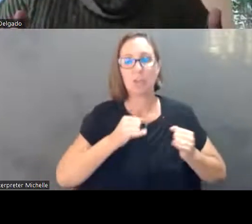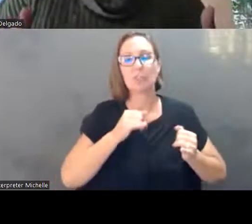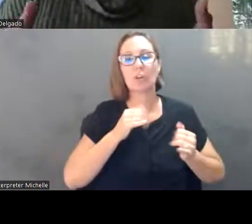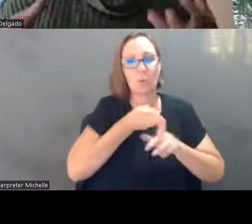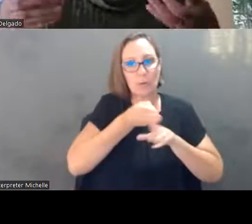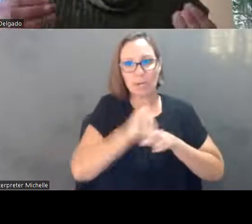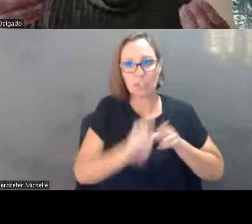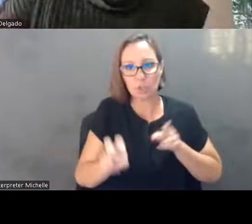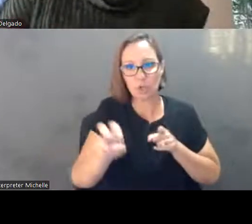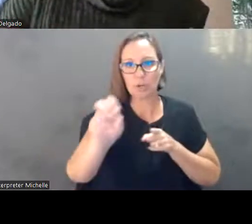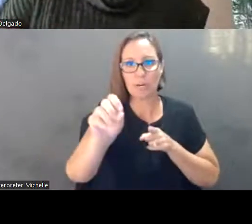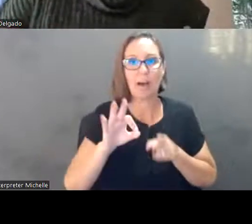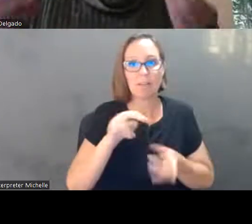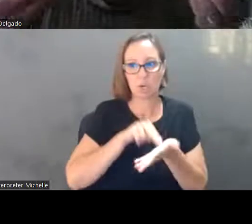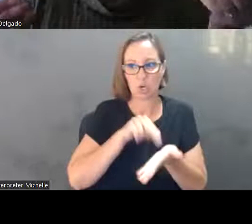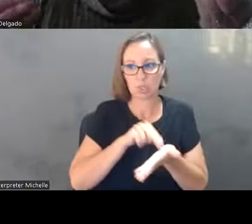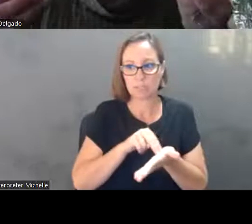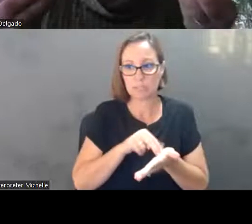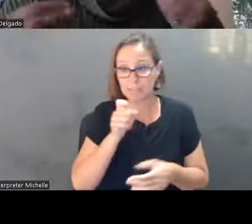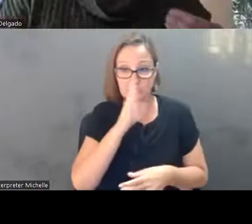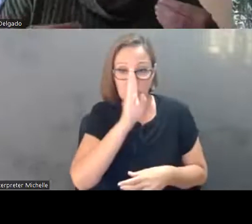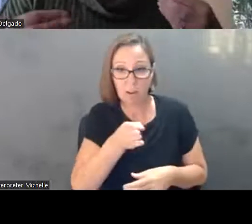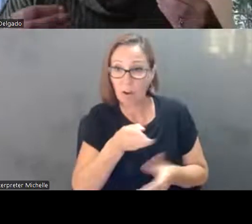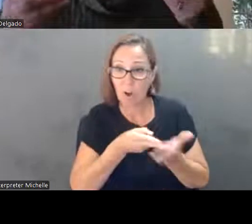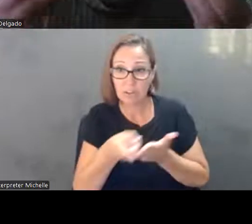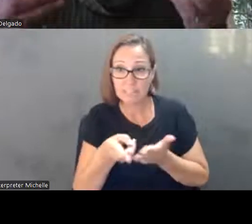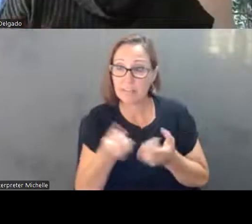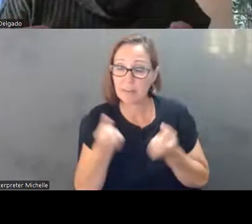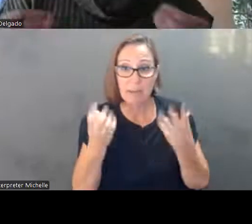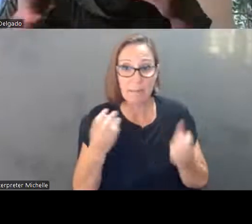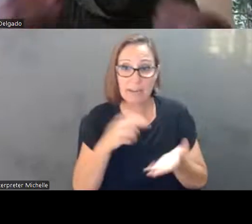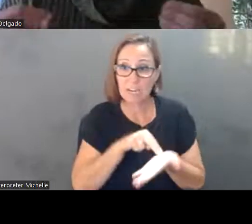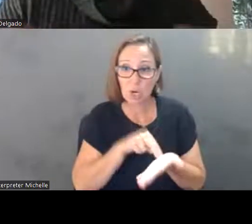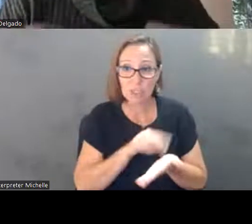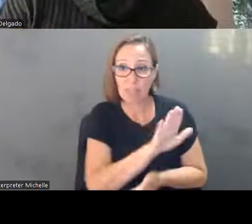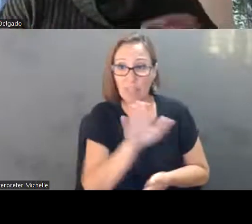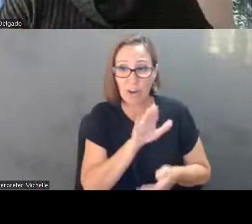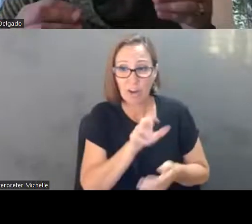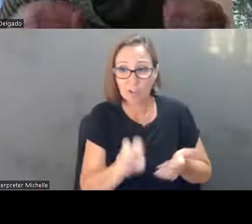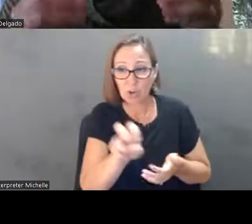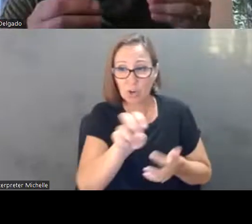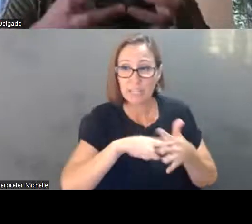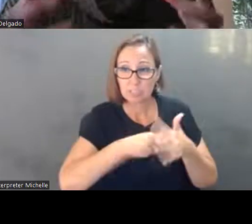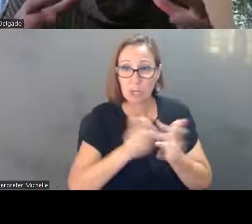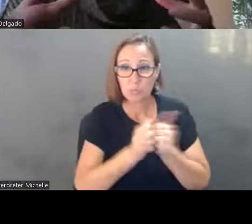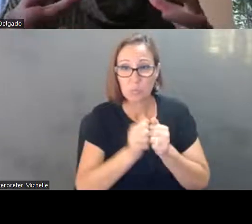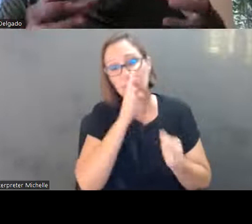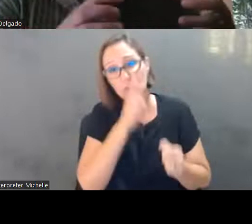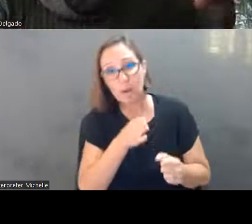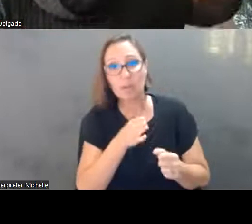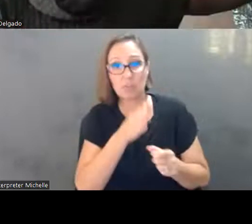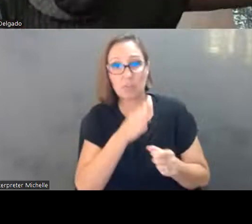a nurse. Because frankly, it's for a lot of nurses, their journey starts in the direct care workforce